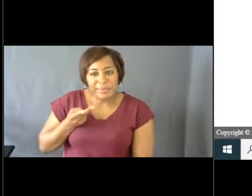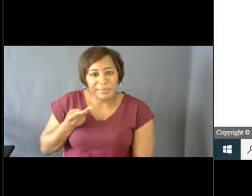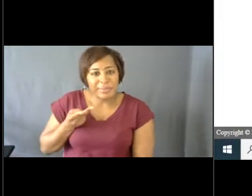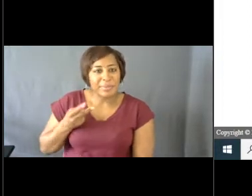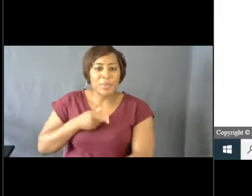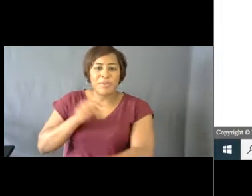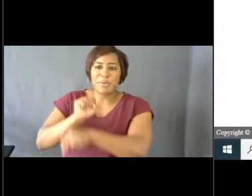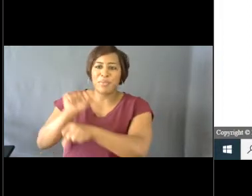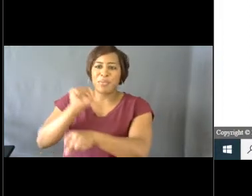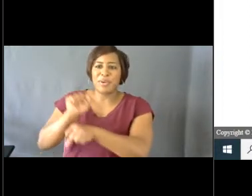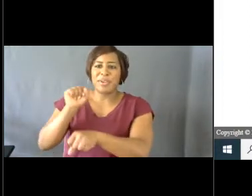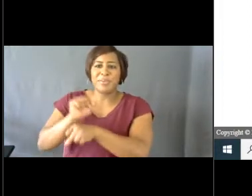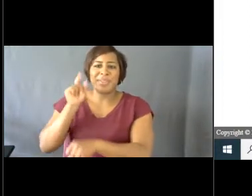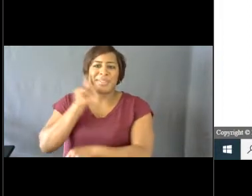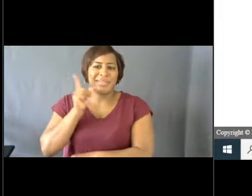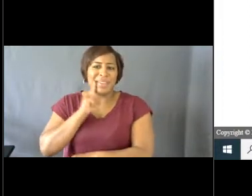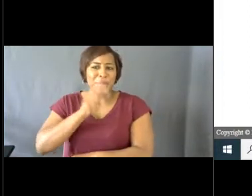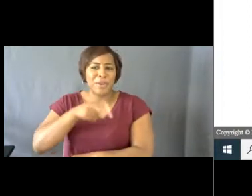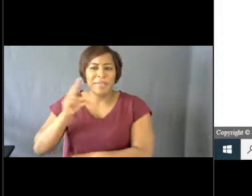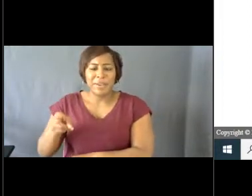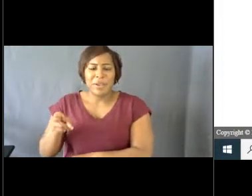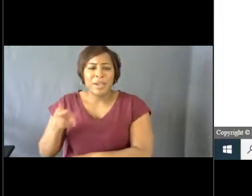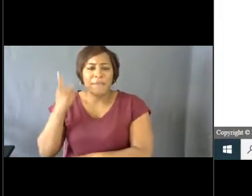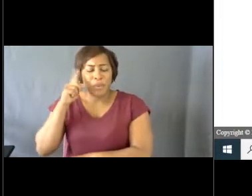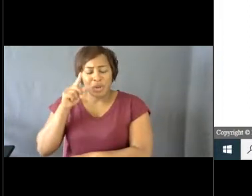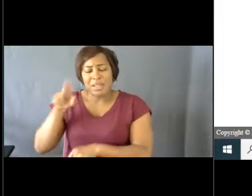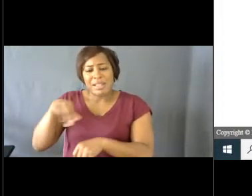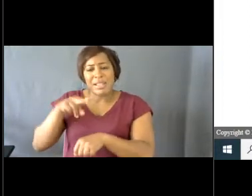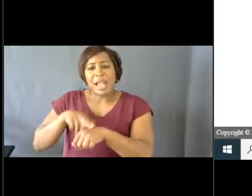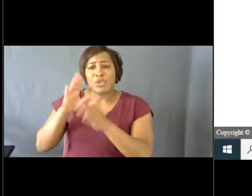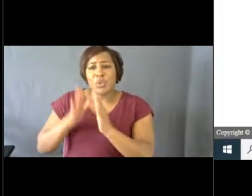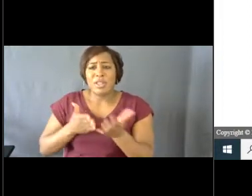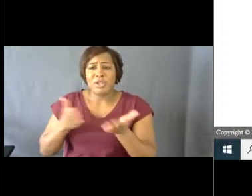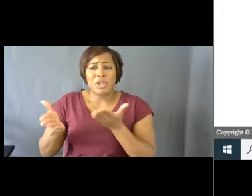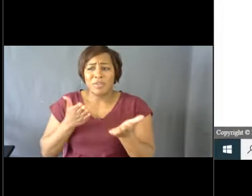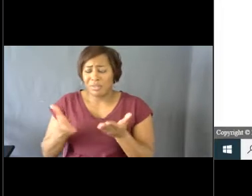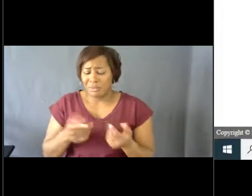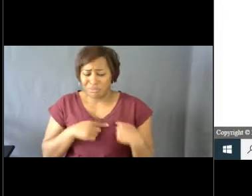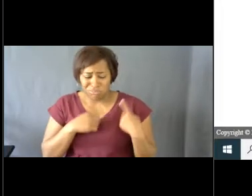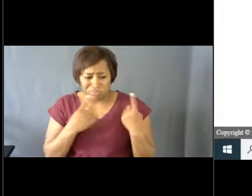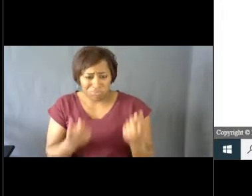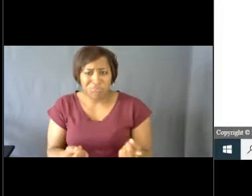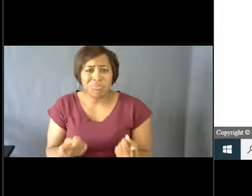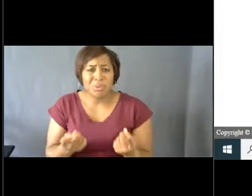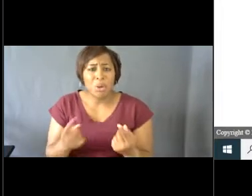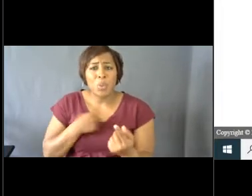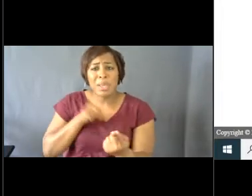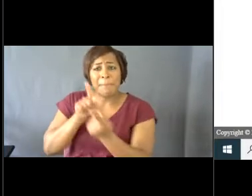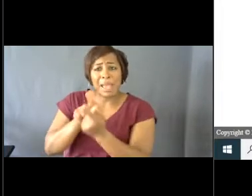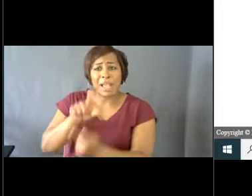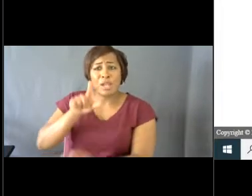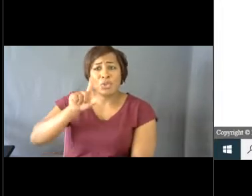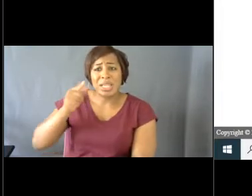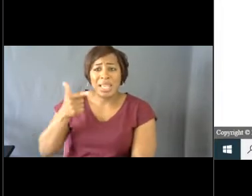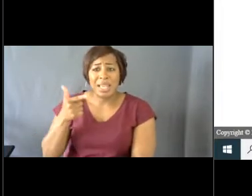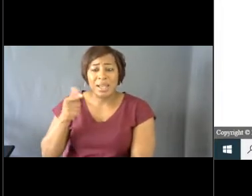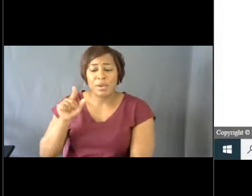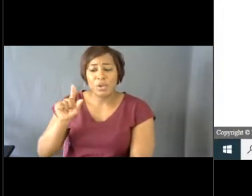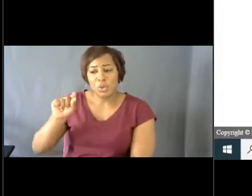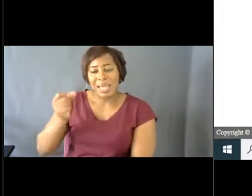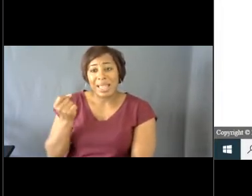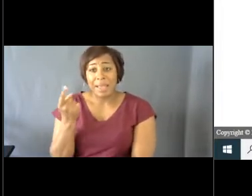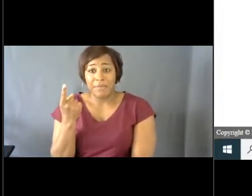deaf and hard of hearing now in the National Weather Service for quite some time. I think we met in 2011, and you